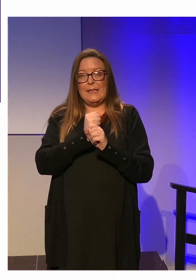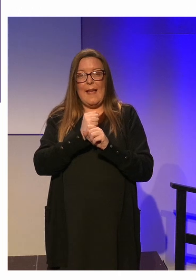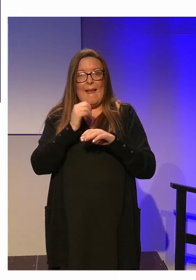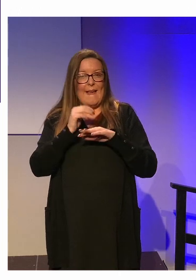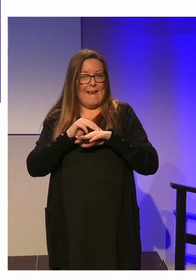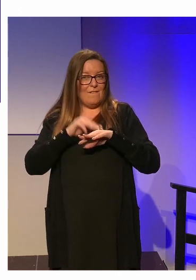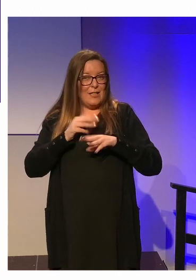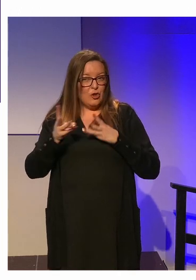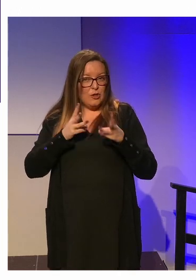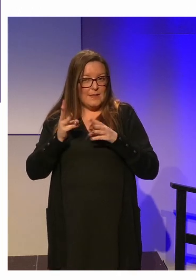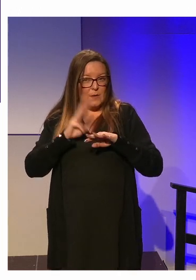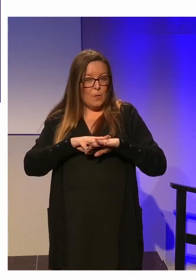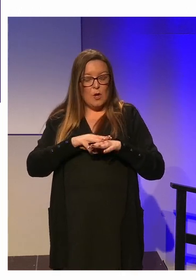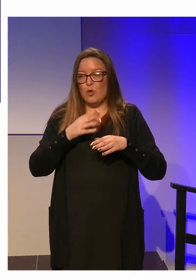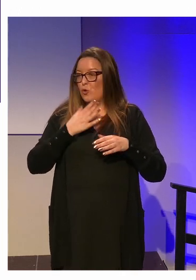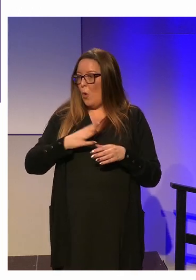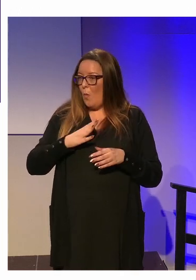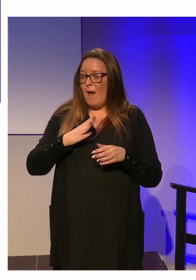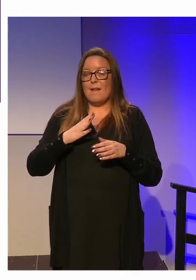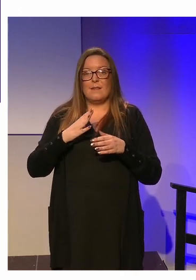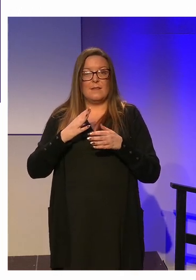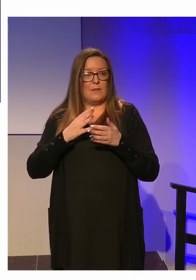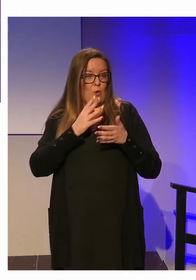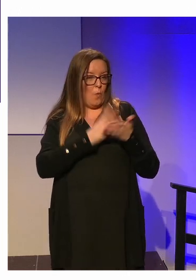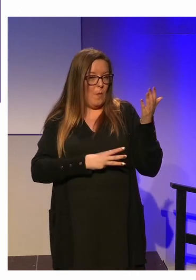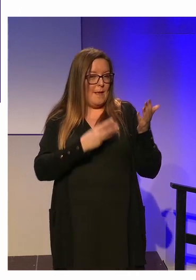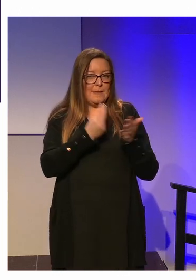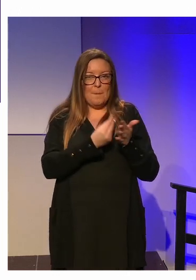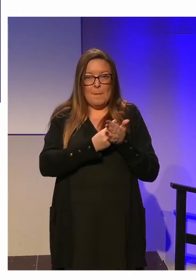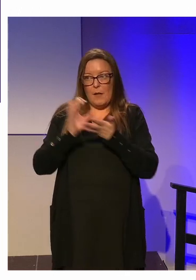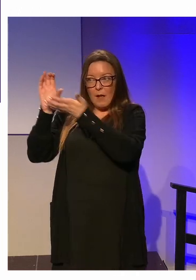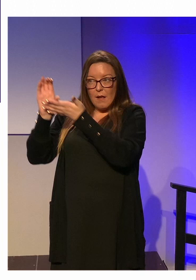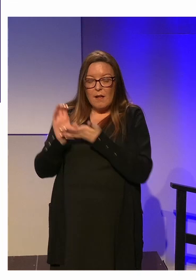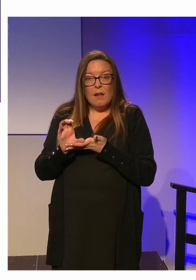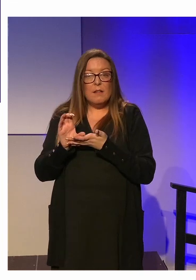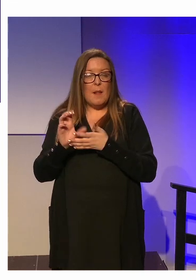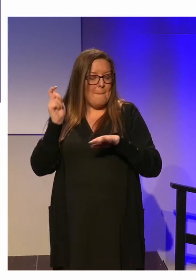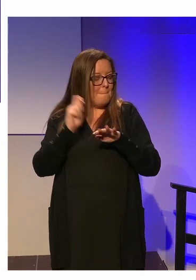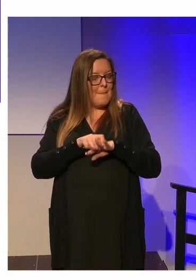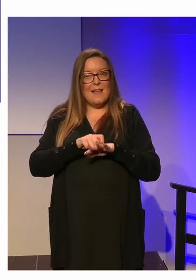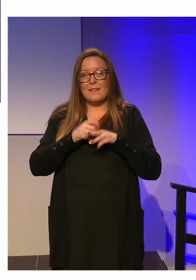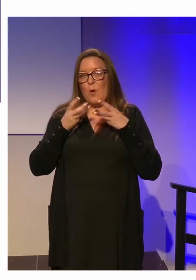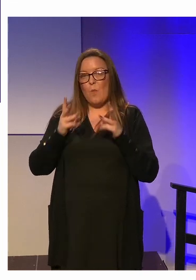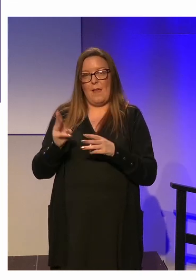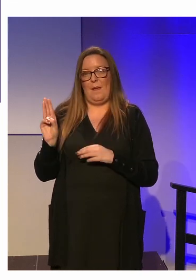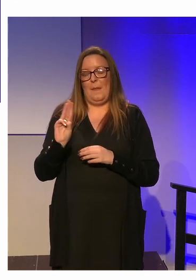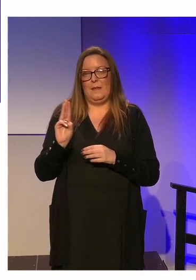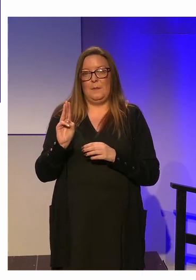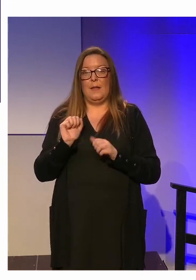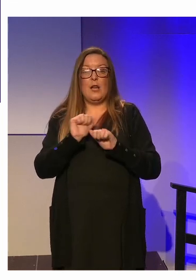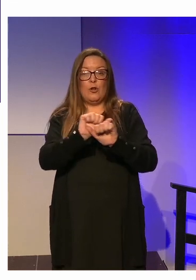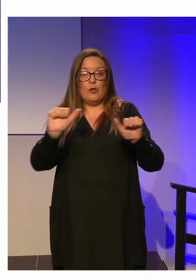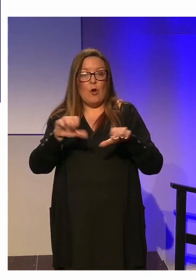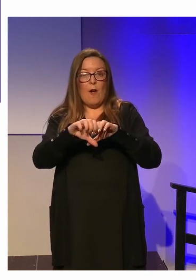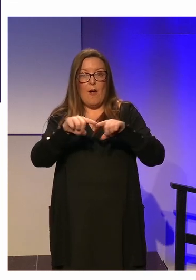don't want to waste public dollars. We want to make sure they're being used in the best way possible. And I would say in your classrooms, you think constantly